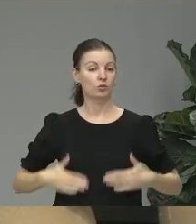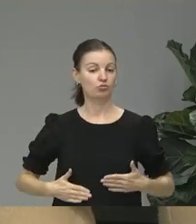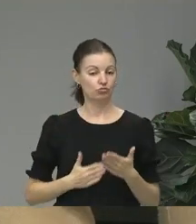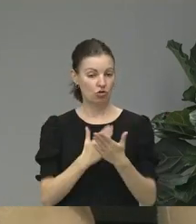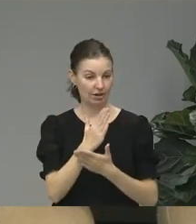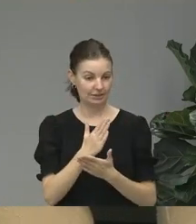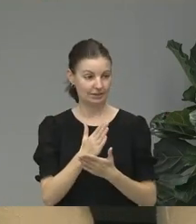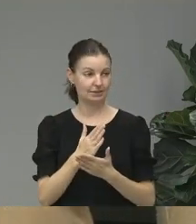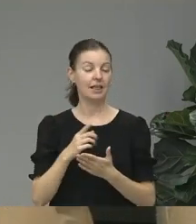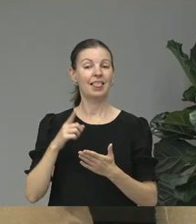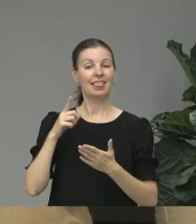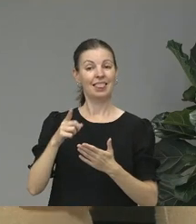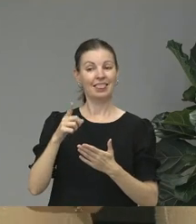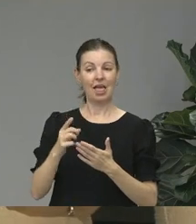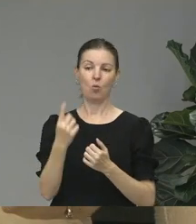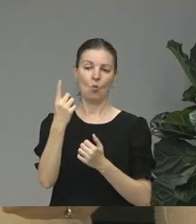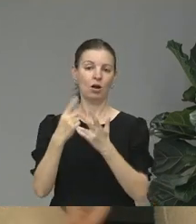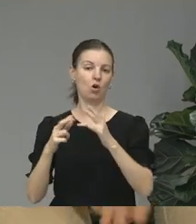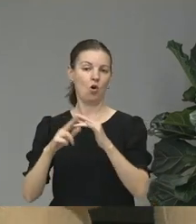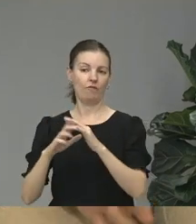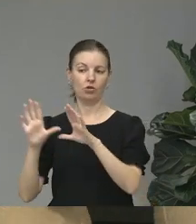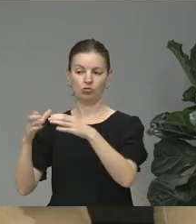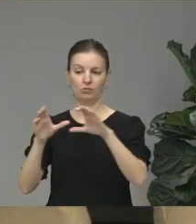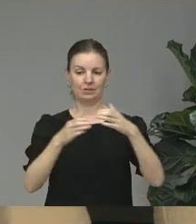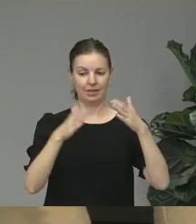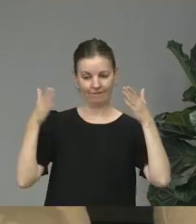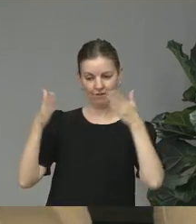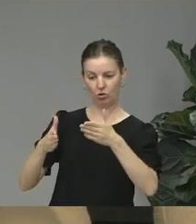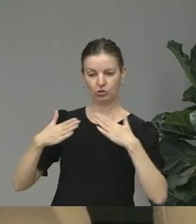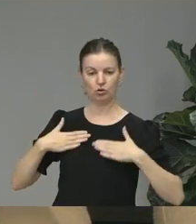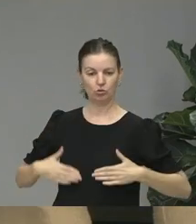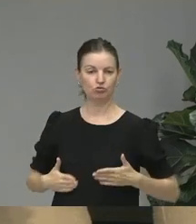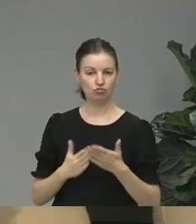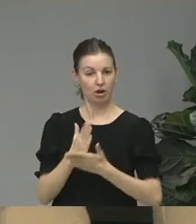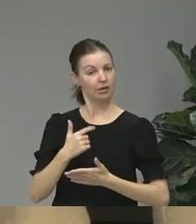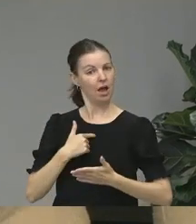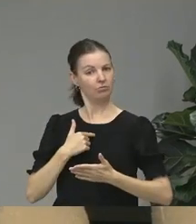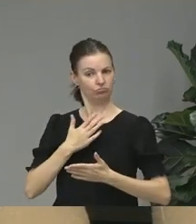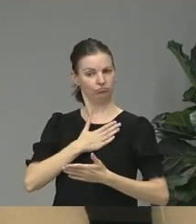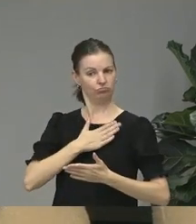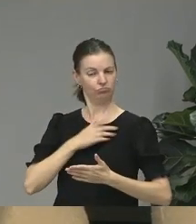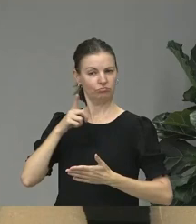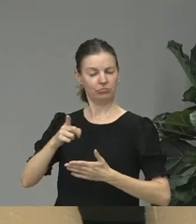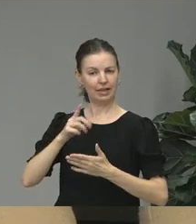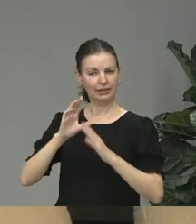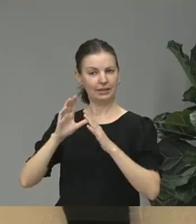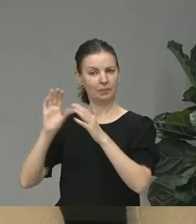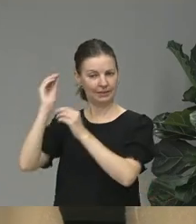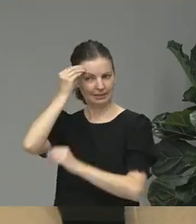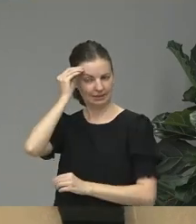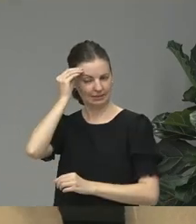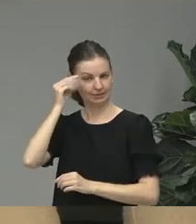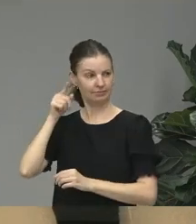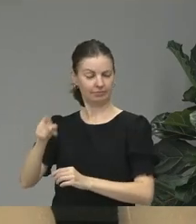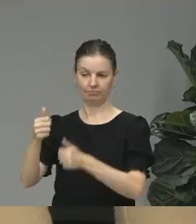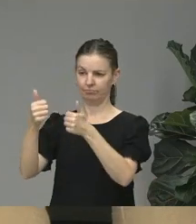committees at the federal level that focuses on human rights, I'm a fan of that committee. It has a great place to play, and